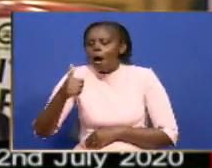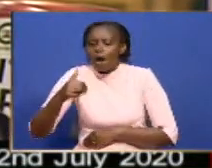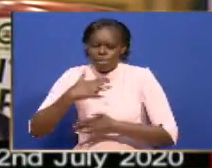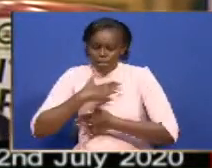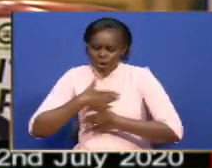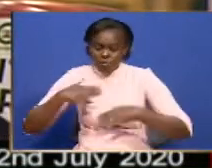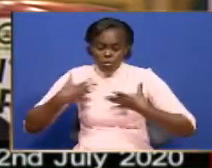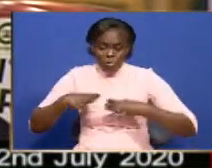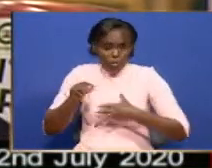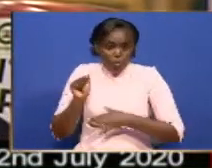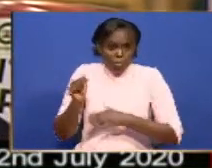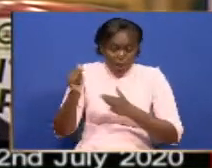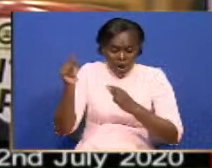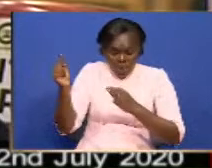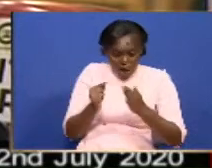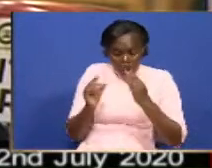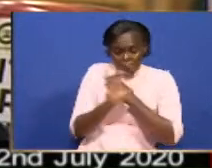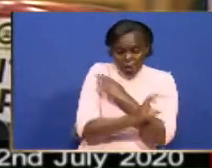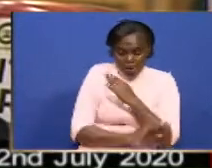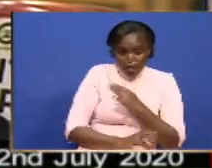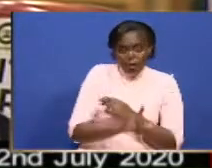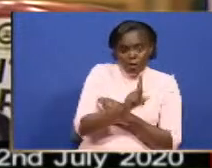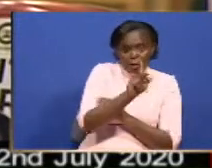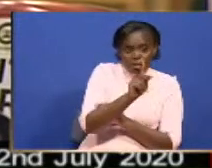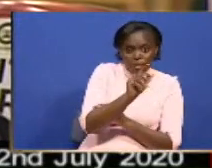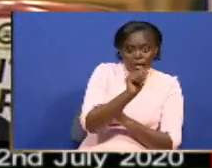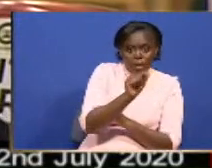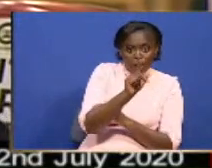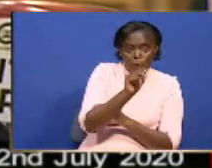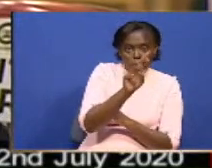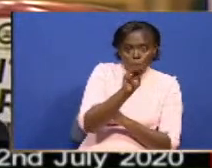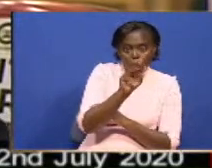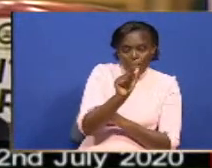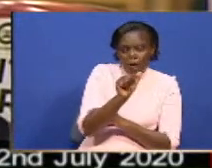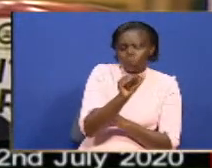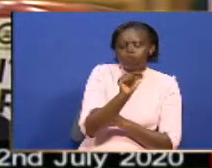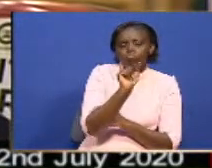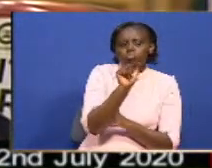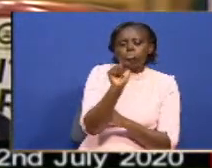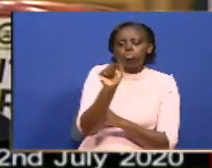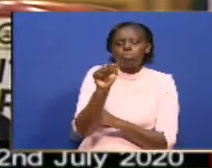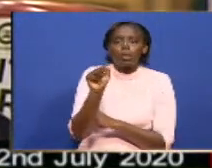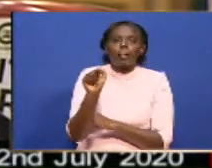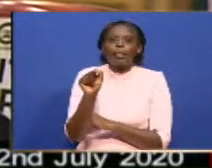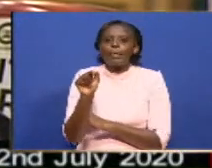our country, especially Kaguma, and so on and so forth,